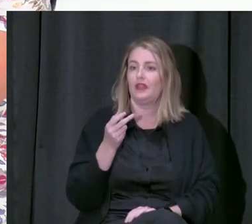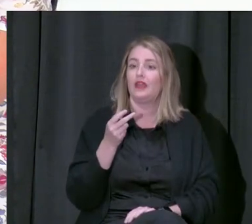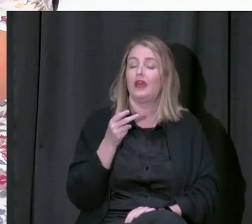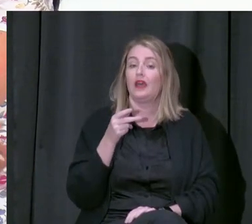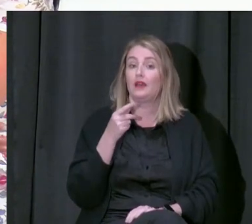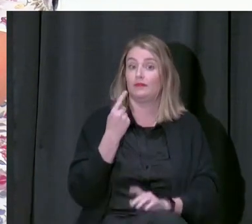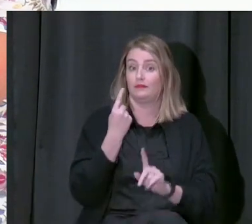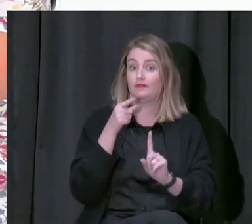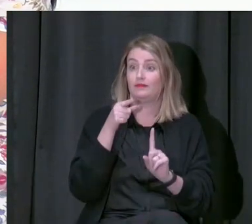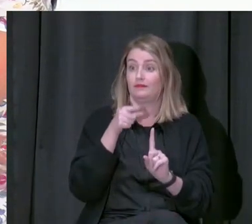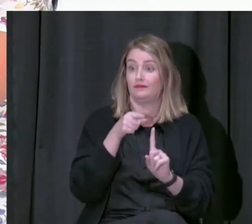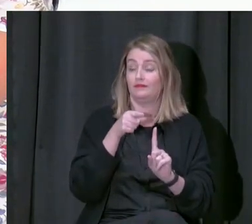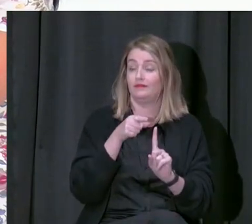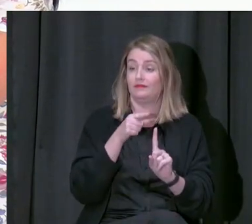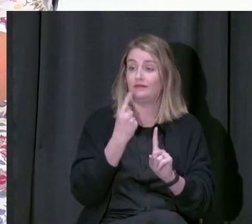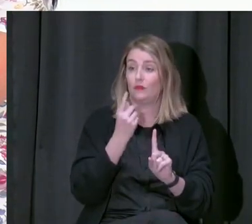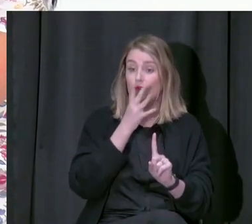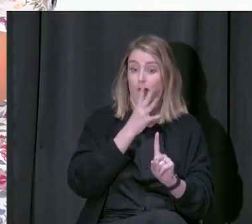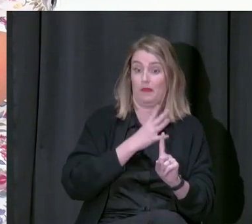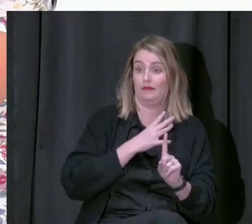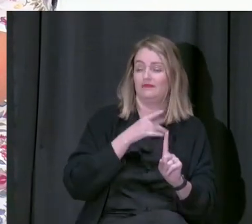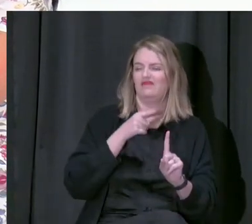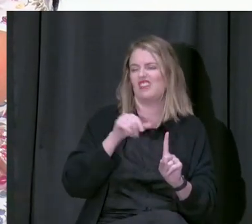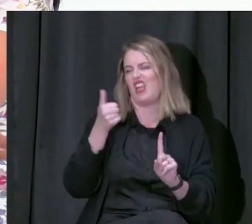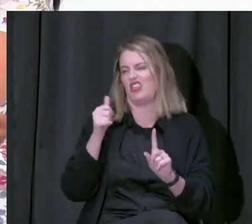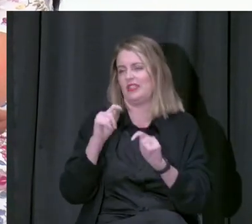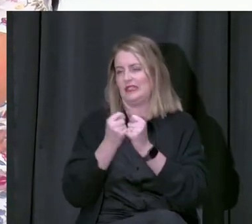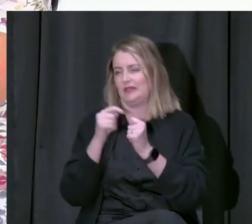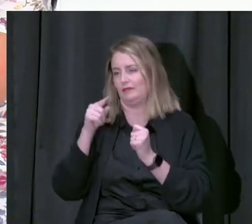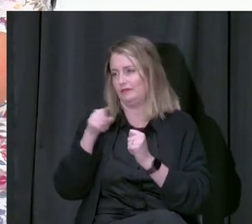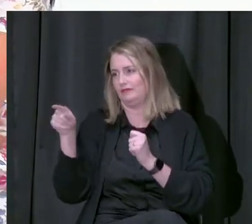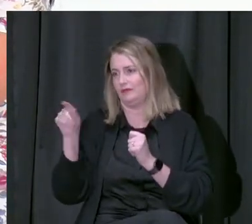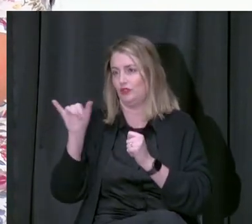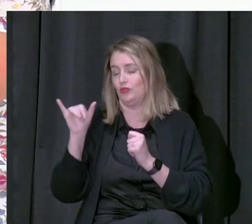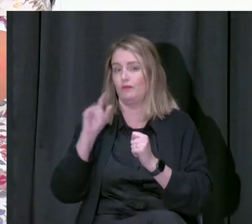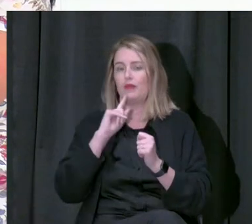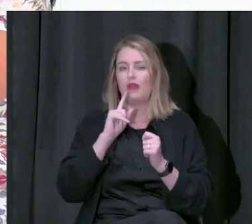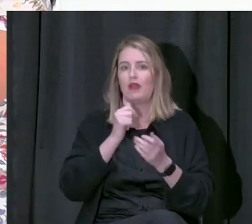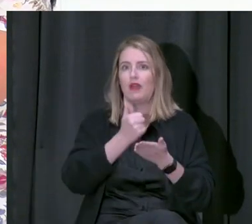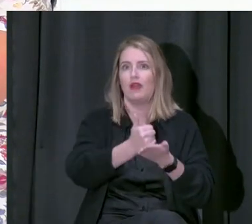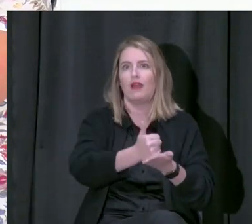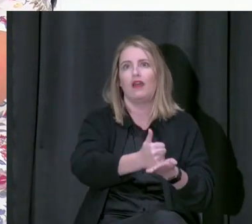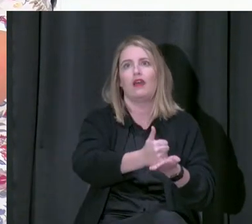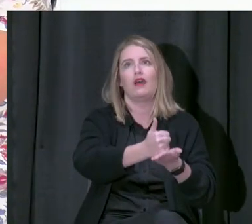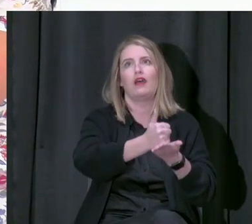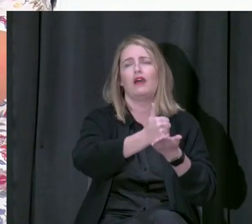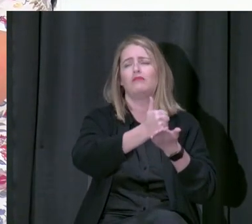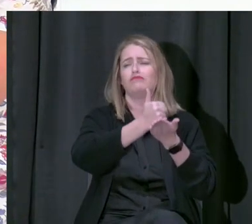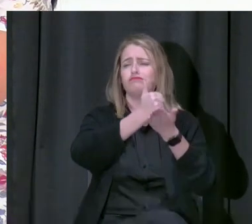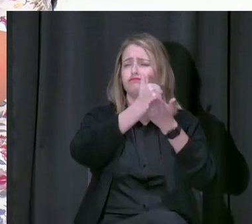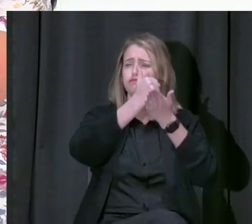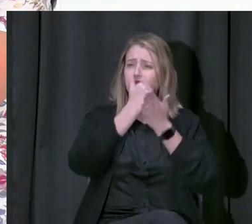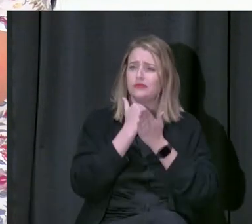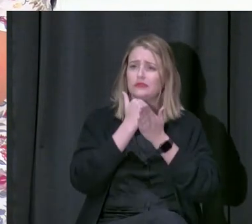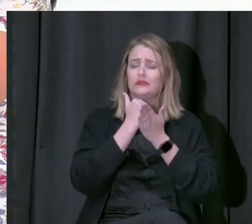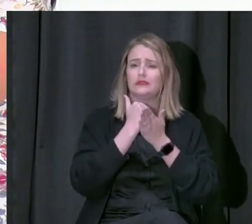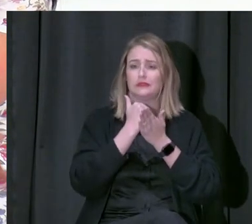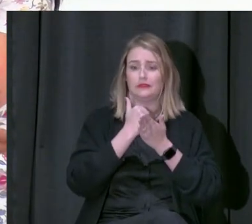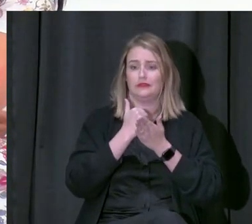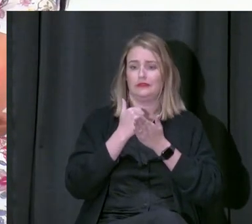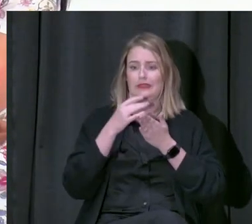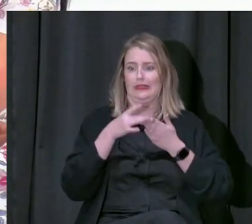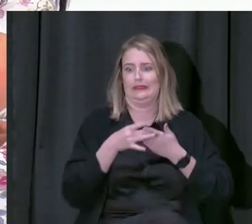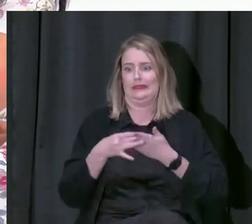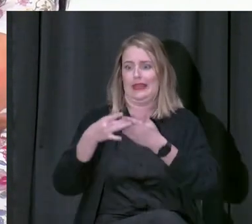she and others on the team, they were instrumental in guiding my path. I